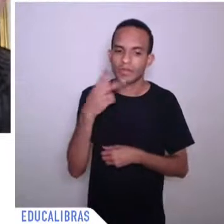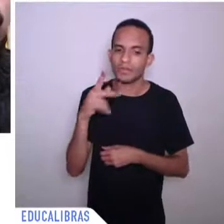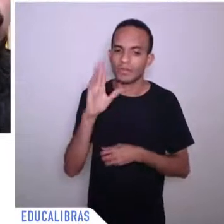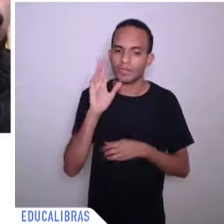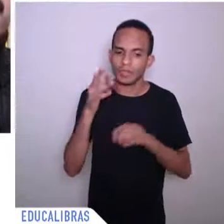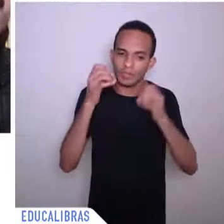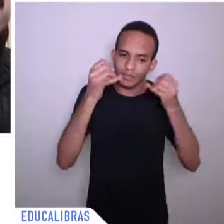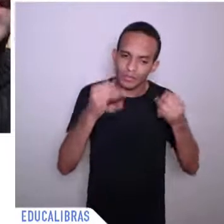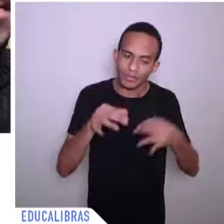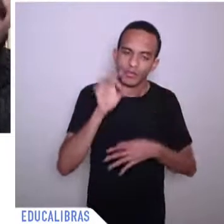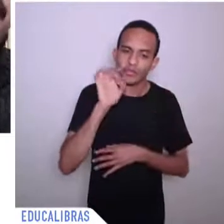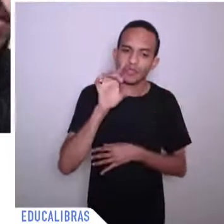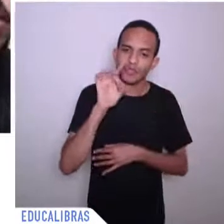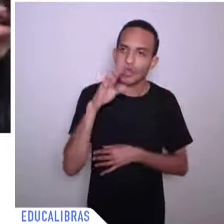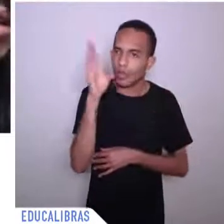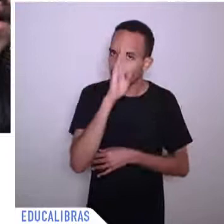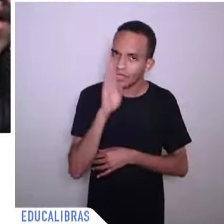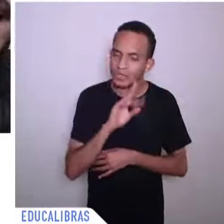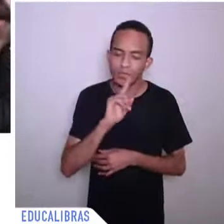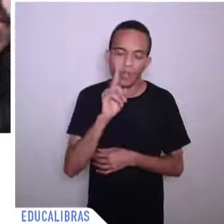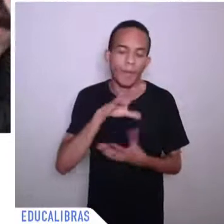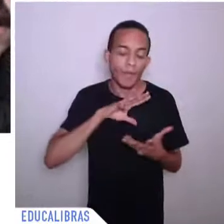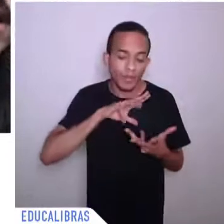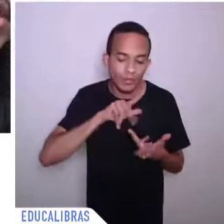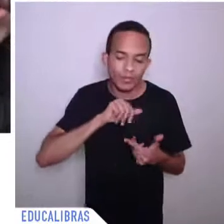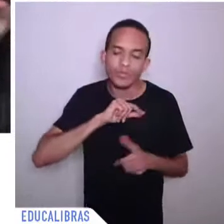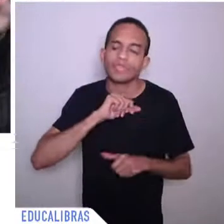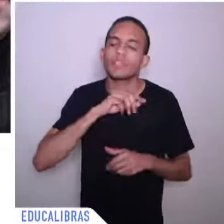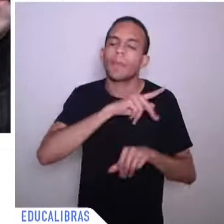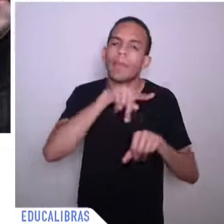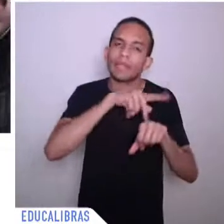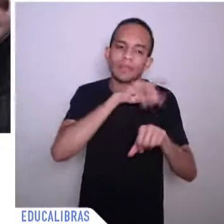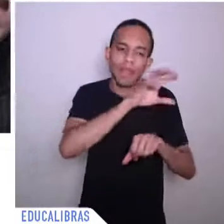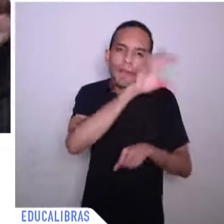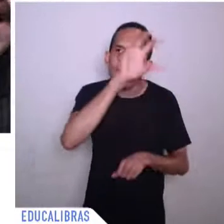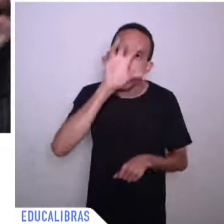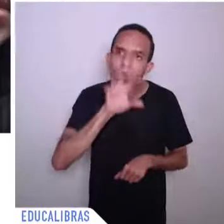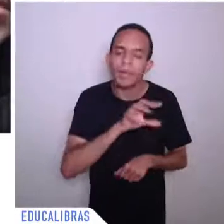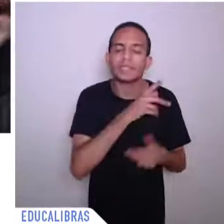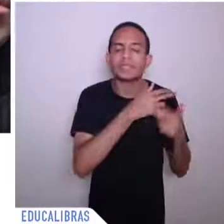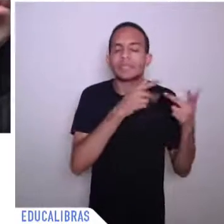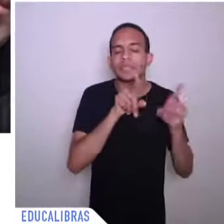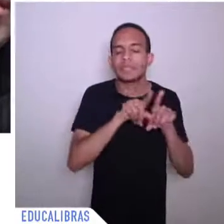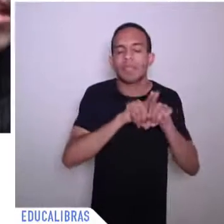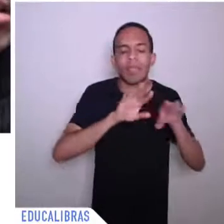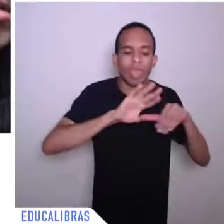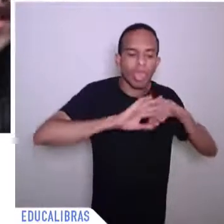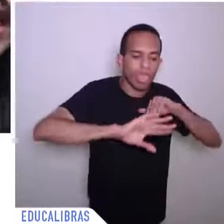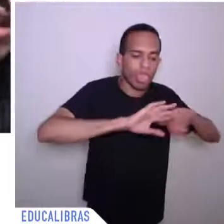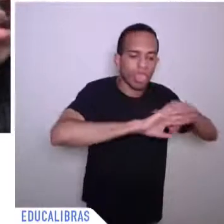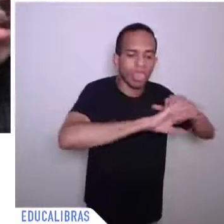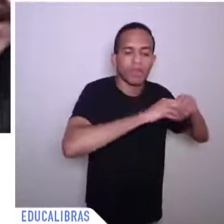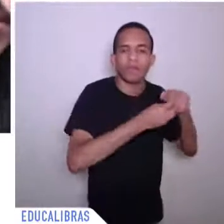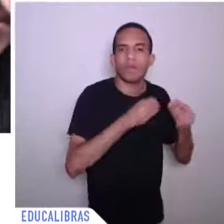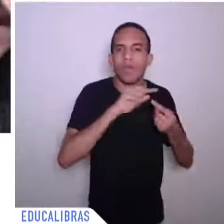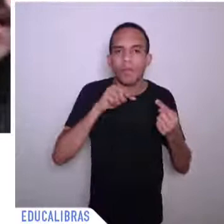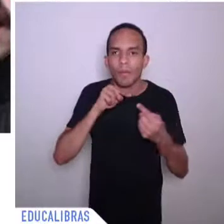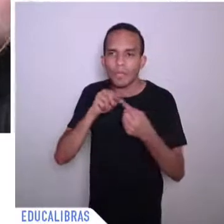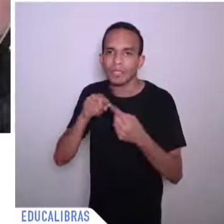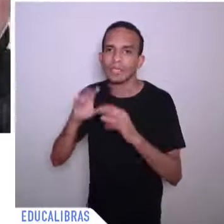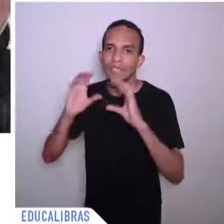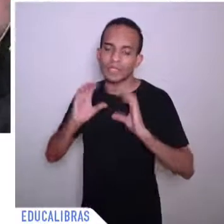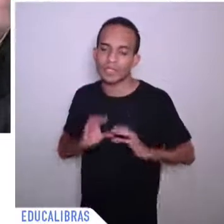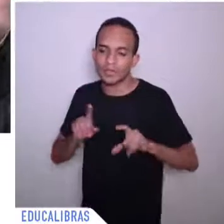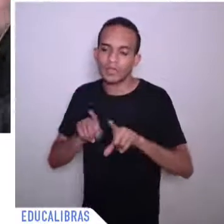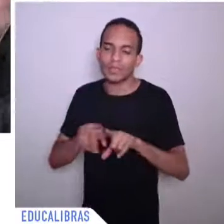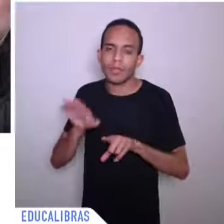of democracy, not only in Brazil, but everywhere in many other countries. We see this